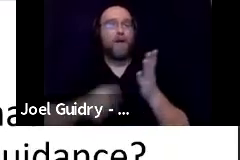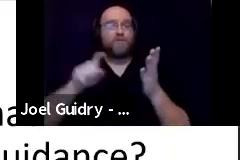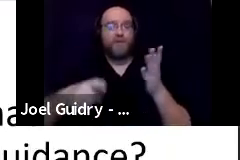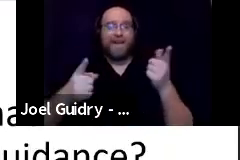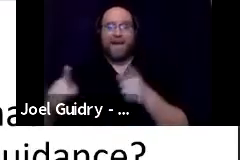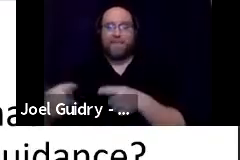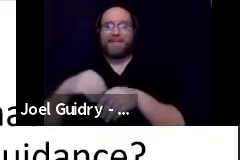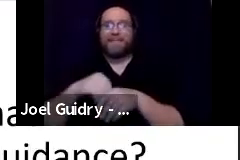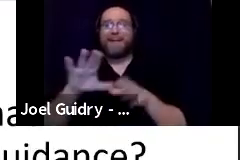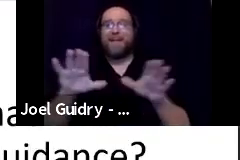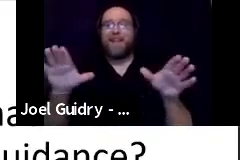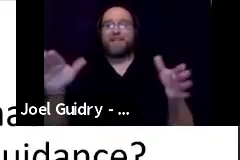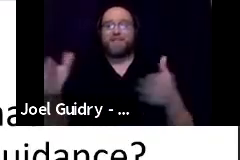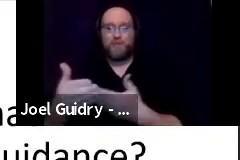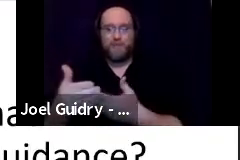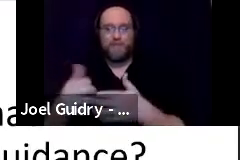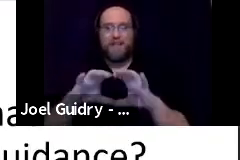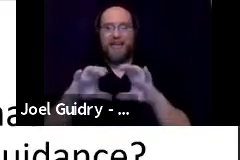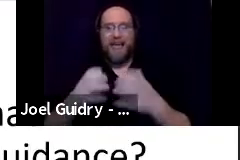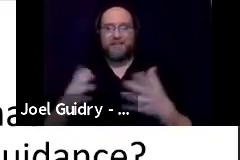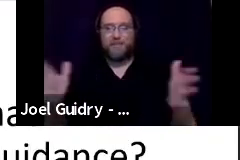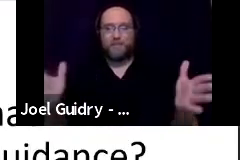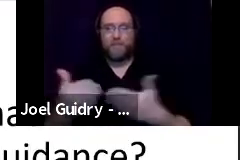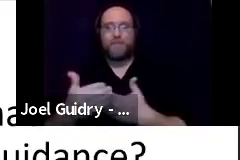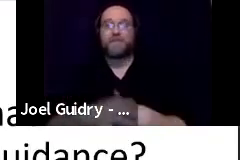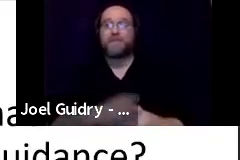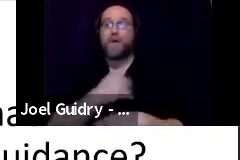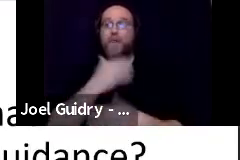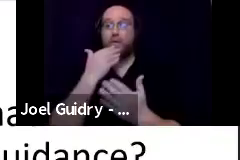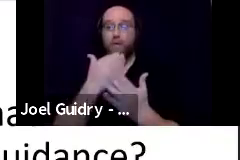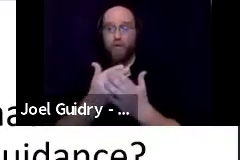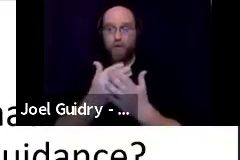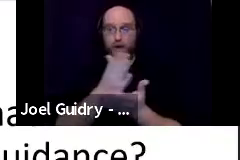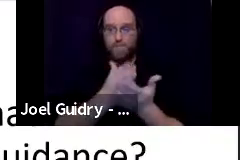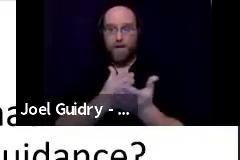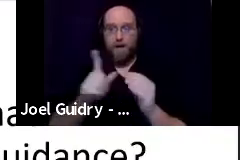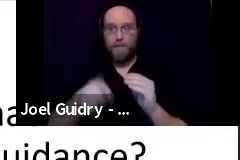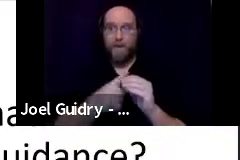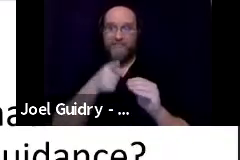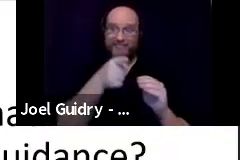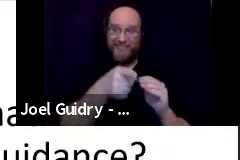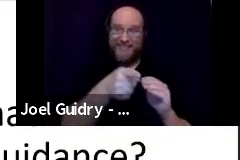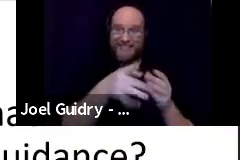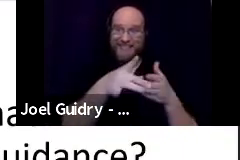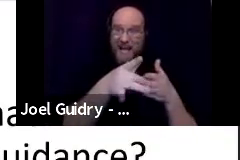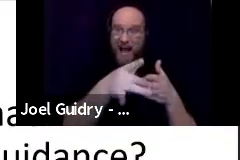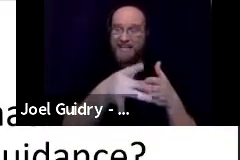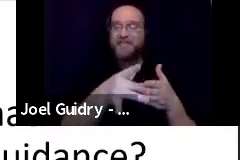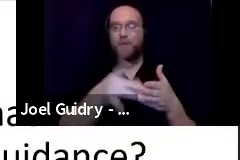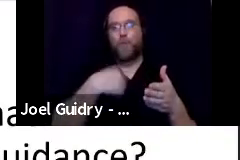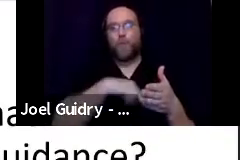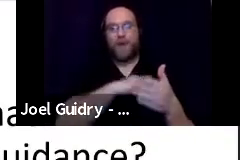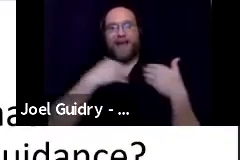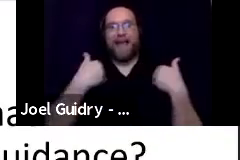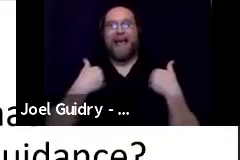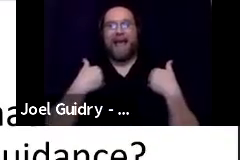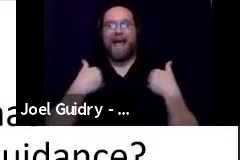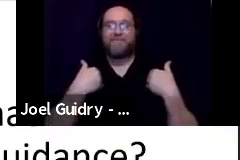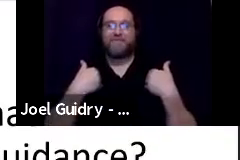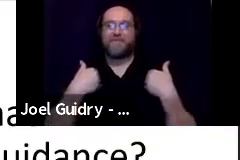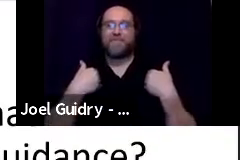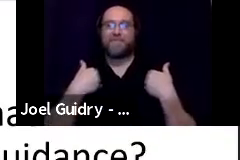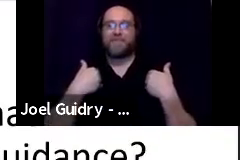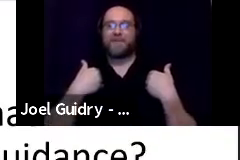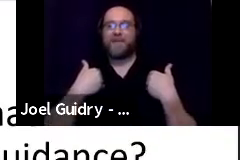remember that the good part about this guidance is it gives us a frame. And what we have to do now is make